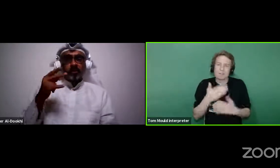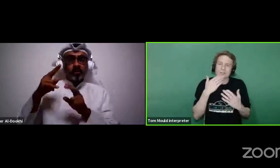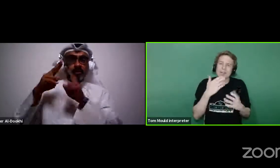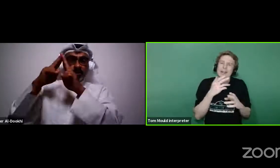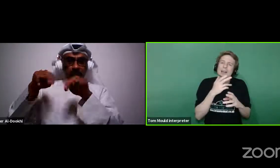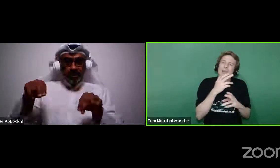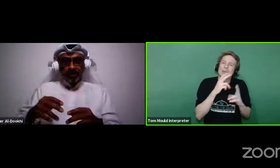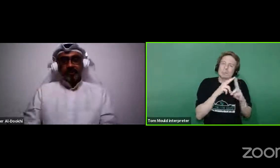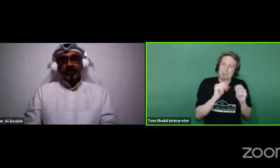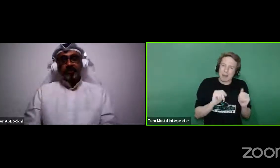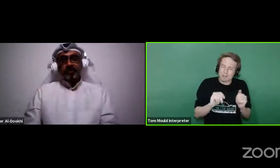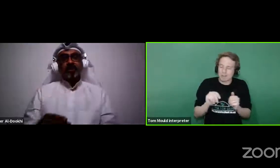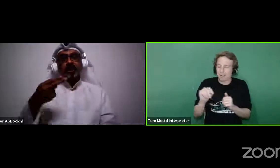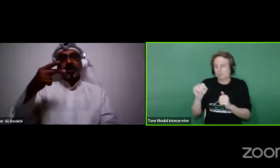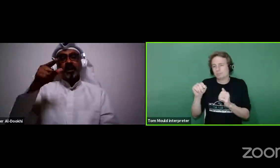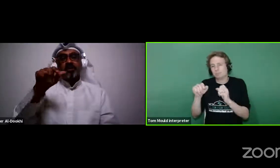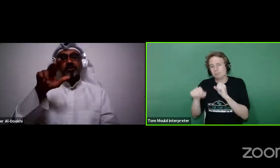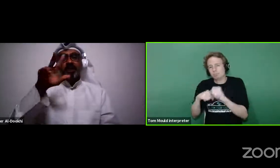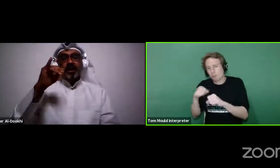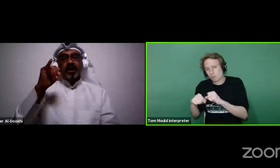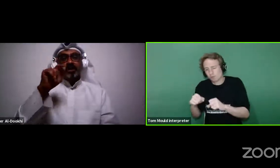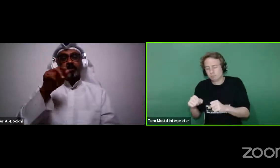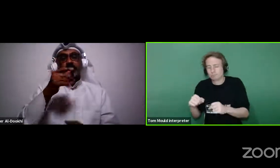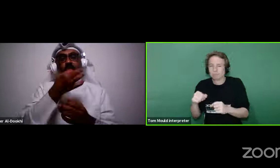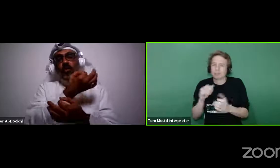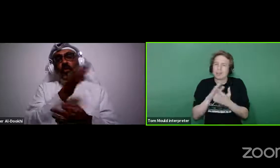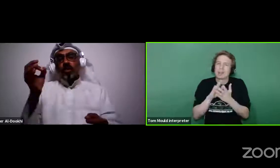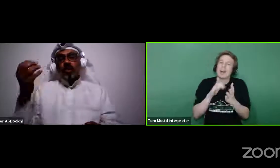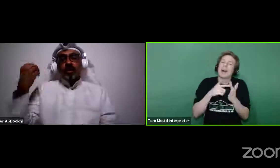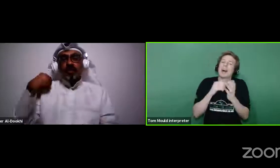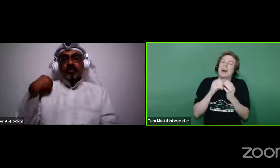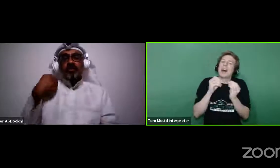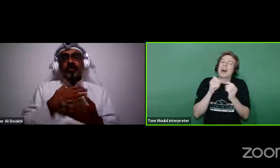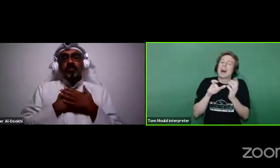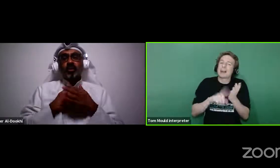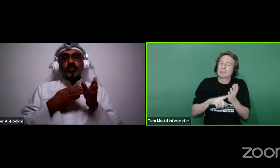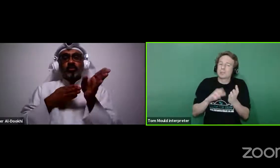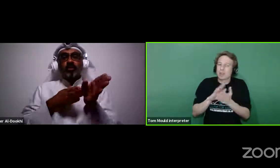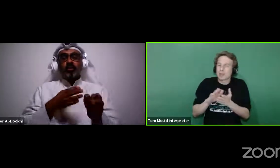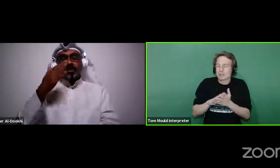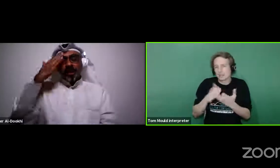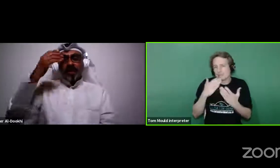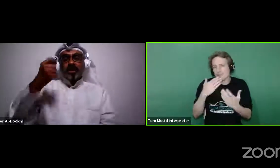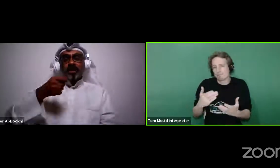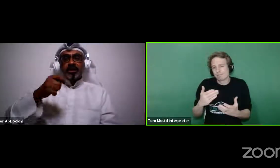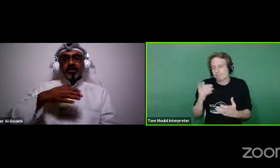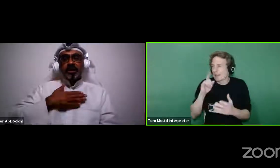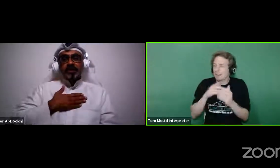Abdul Hakim. May Allah reward you all and guide us to that which He loves. Assalamu alaikum wa rahmatullah.